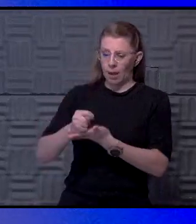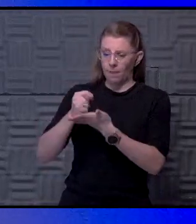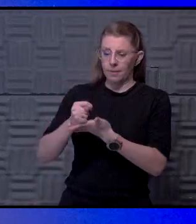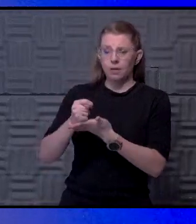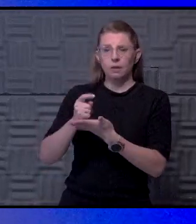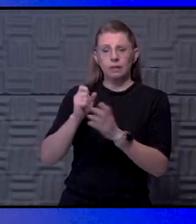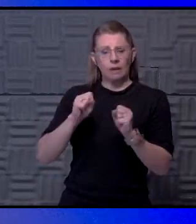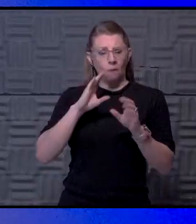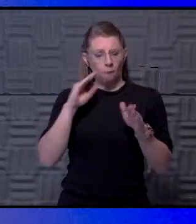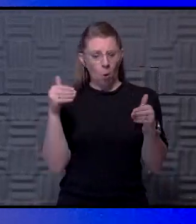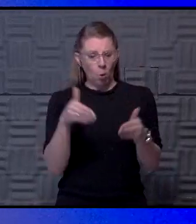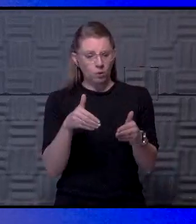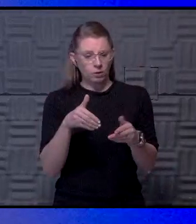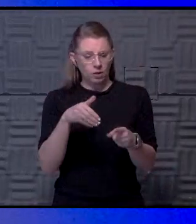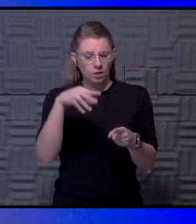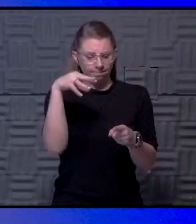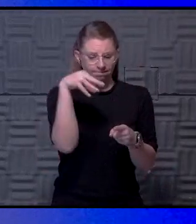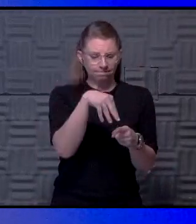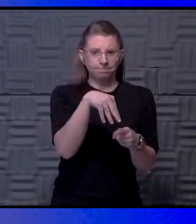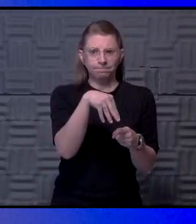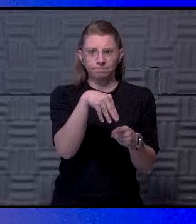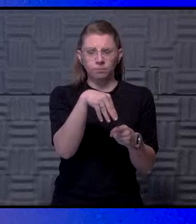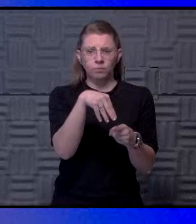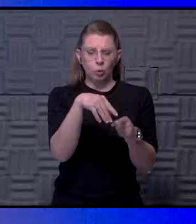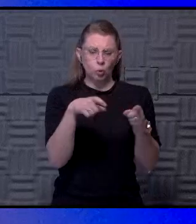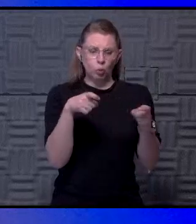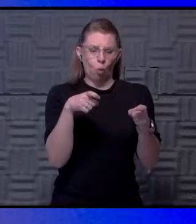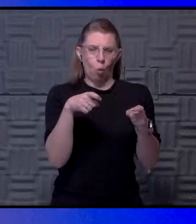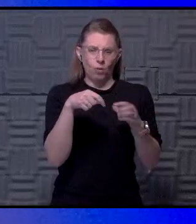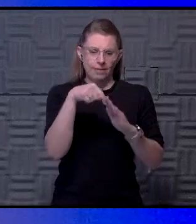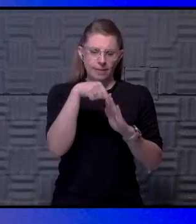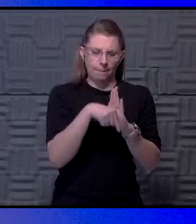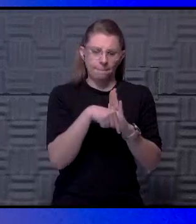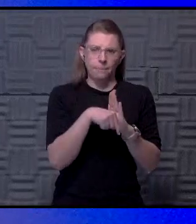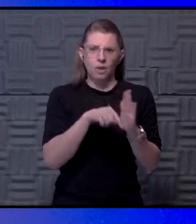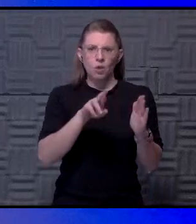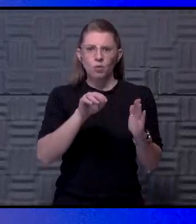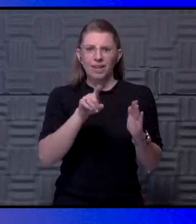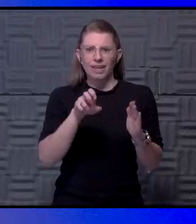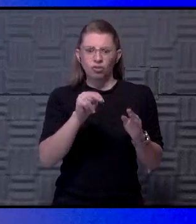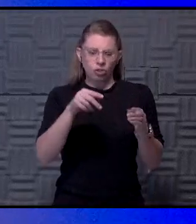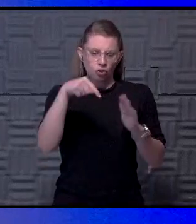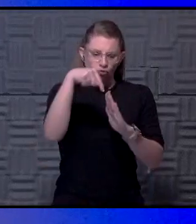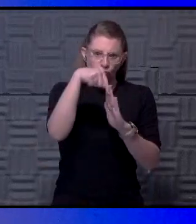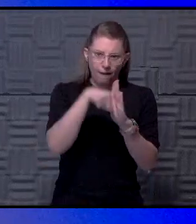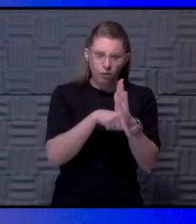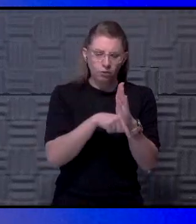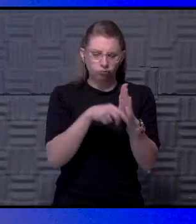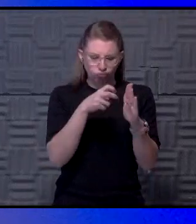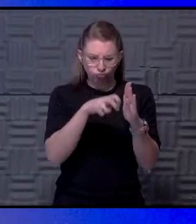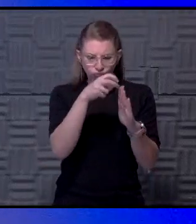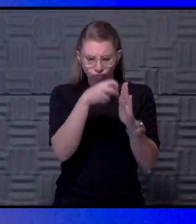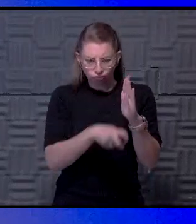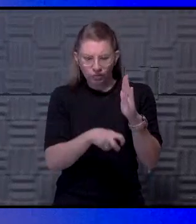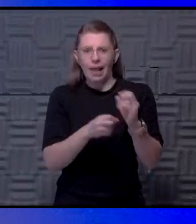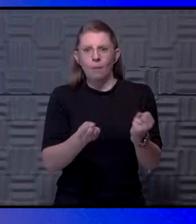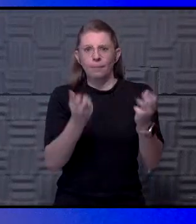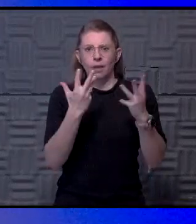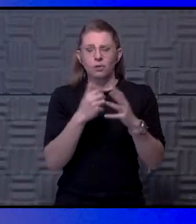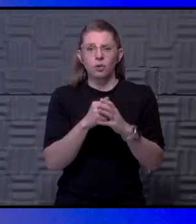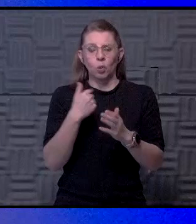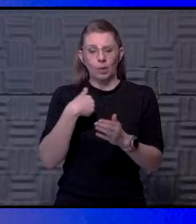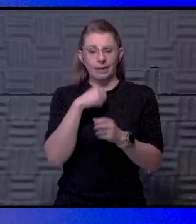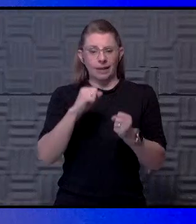better focus or target the radiation. We can control the depth at which the radiation travels so that we can minimize